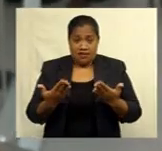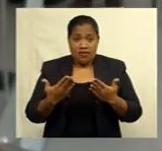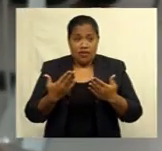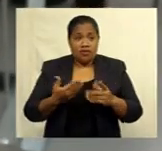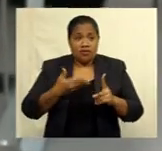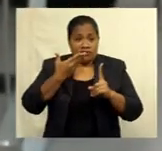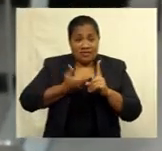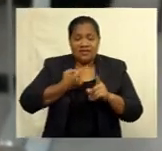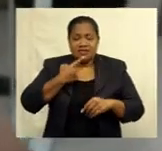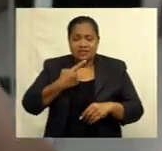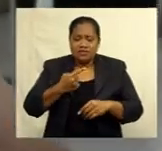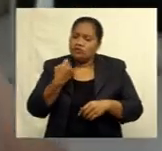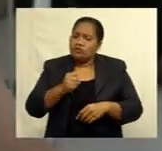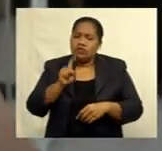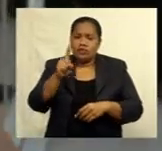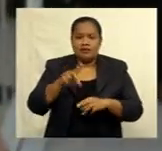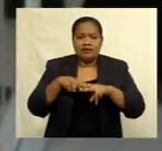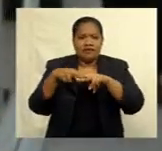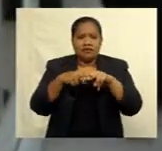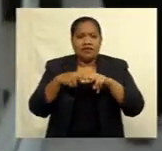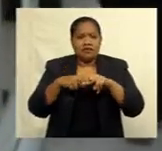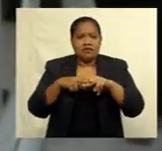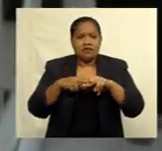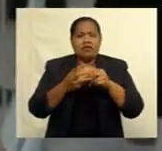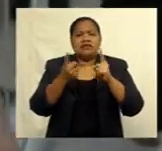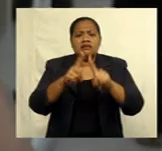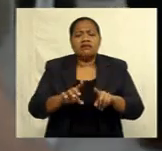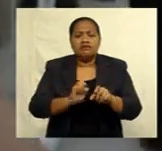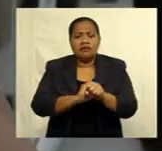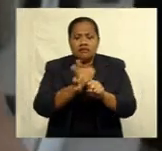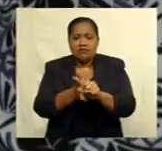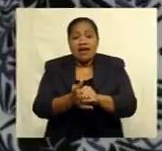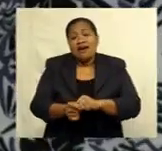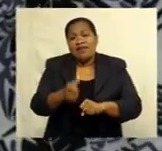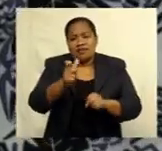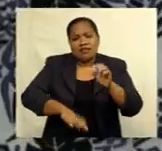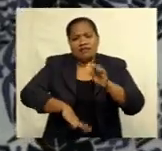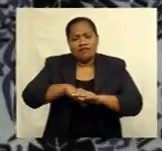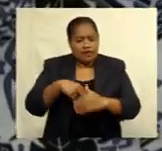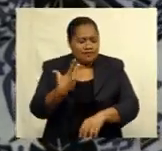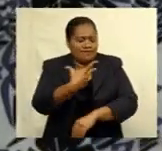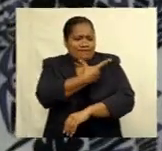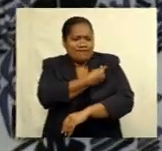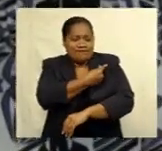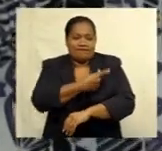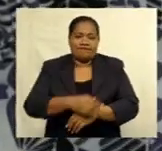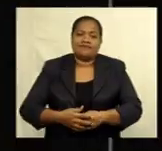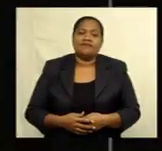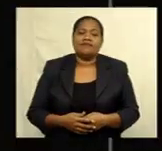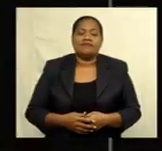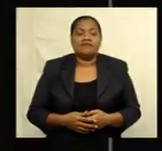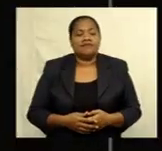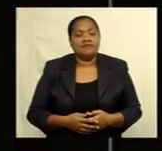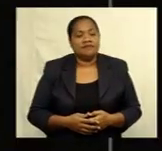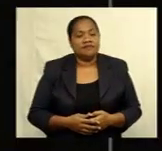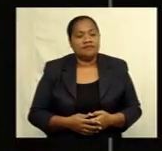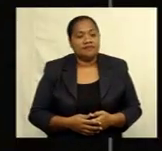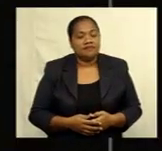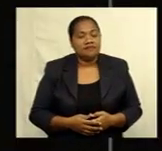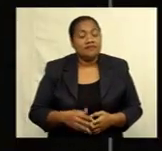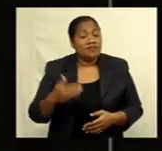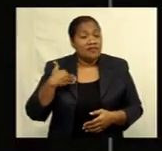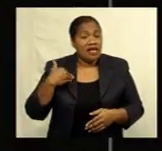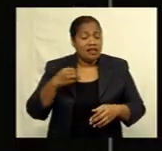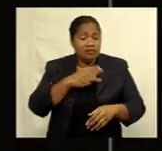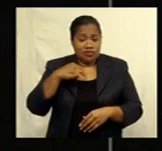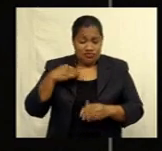from COVID-19 after they have been fully vaccinated against the virus. Lina Rees, FBC News. The Health Ministry